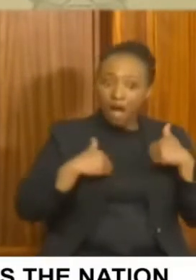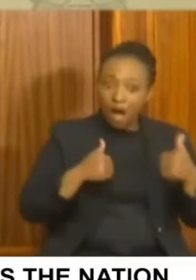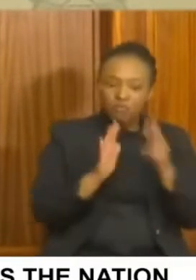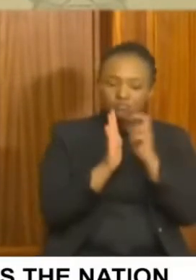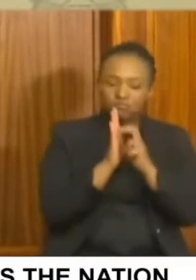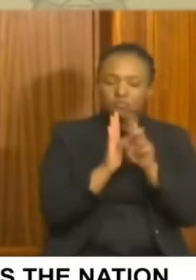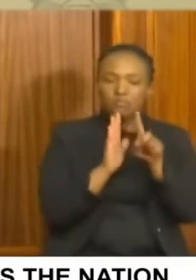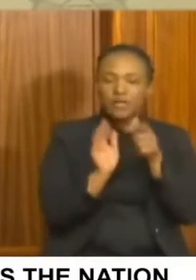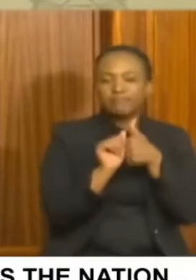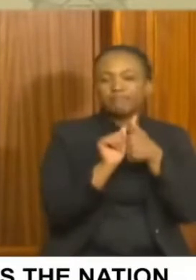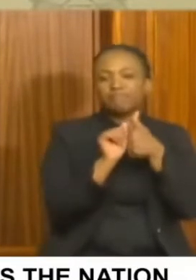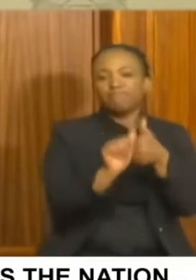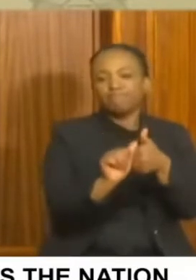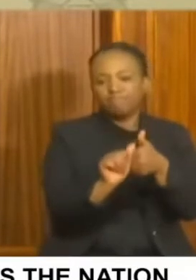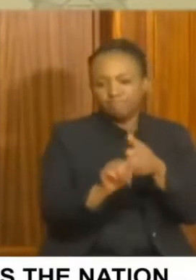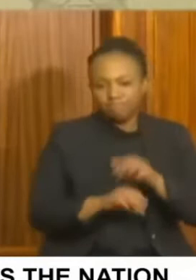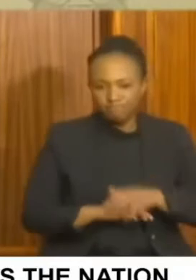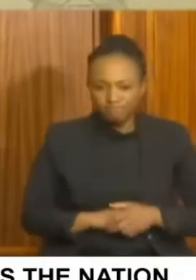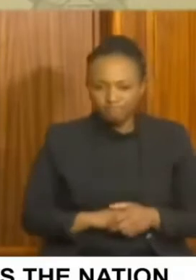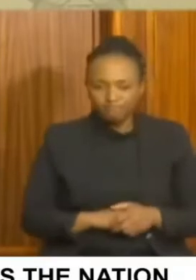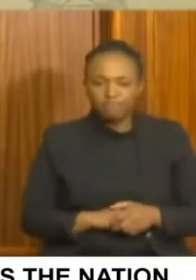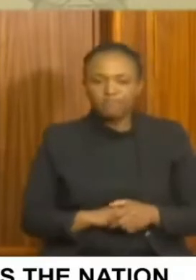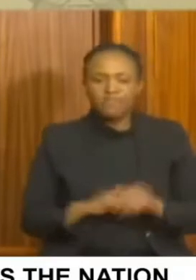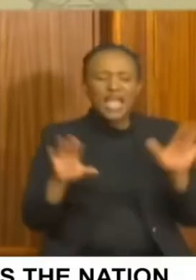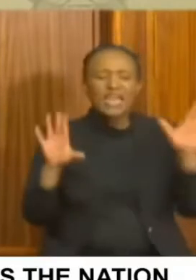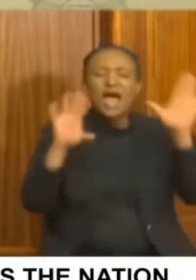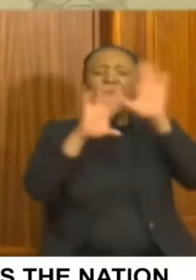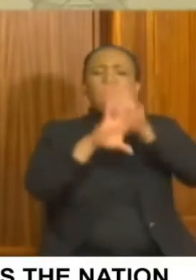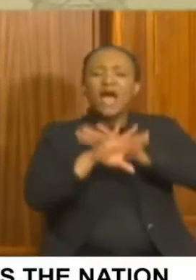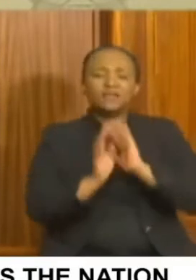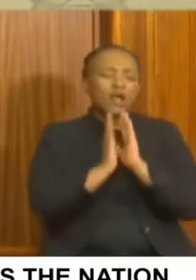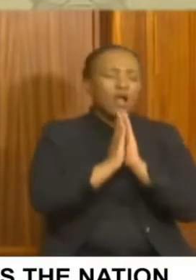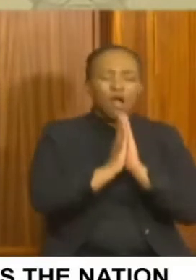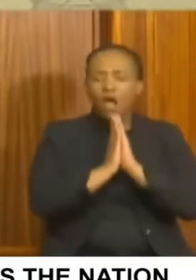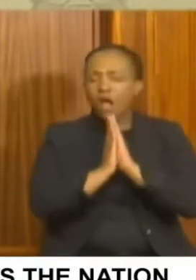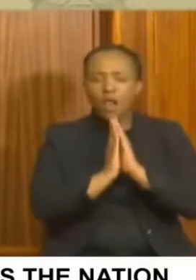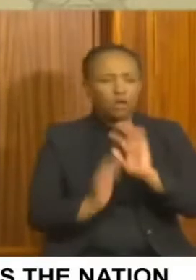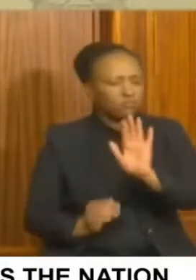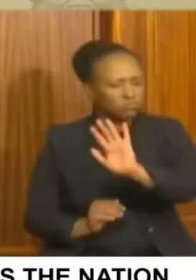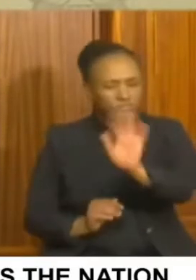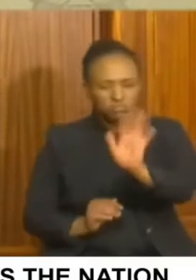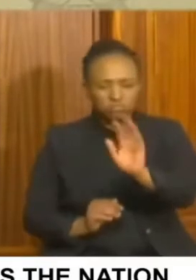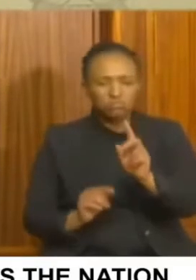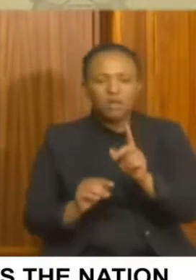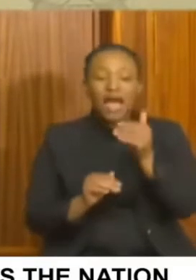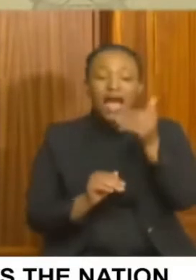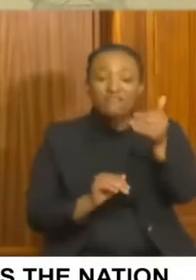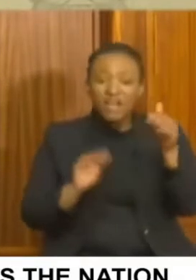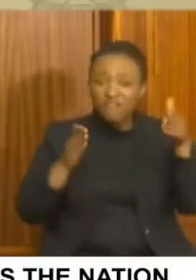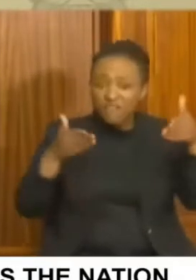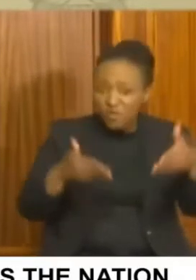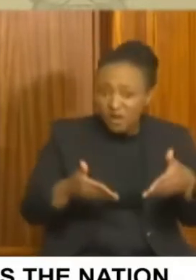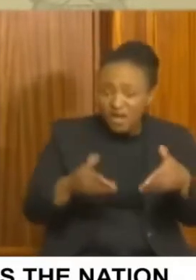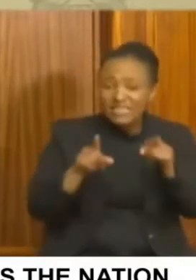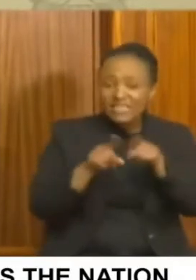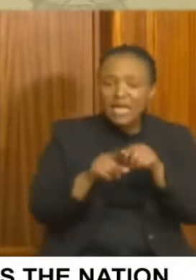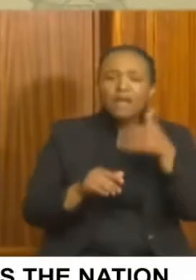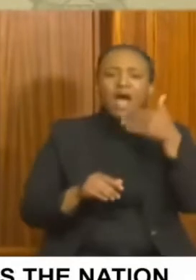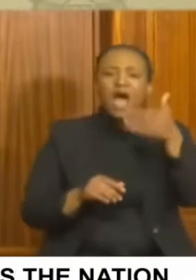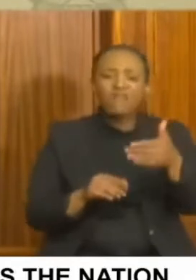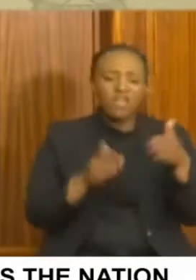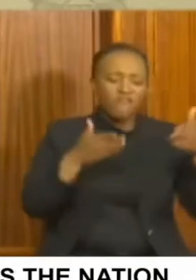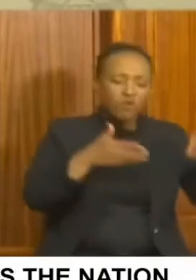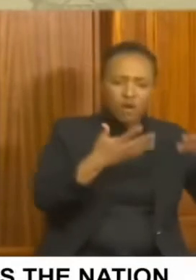observed. Of course. Night vigils, after funeral gatherings, and after